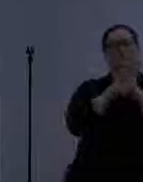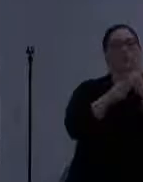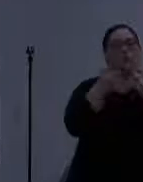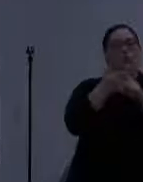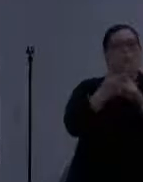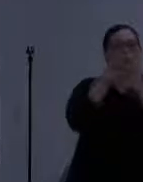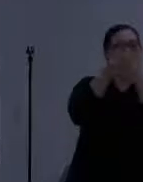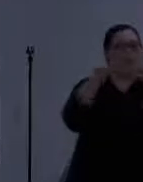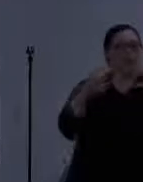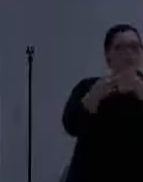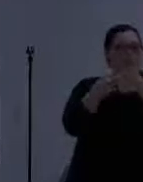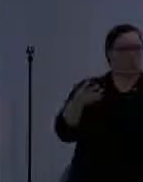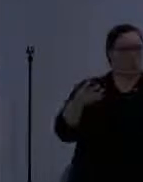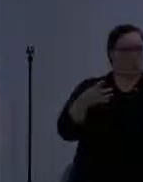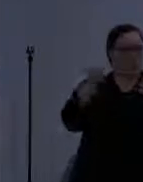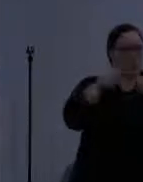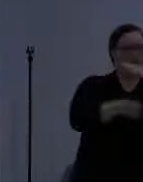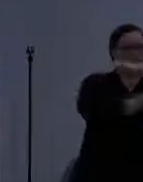right.